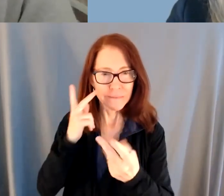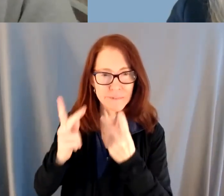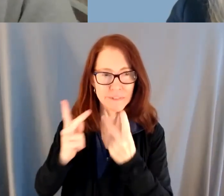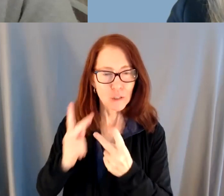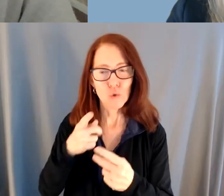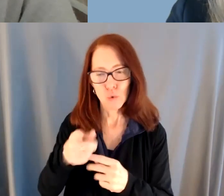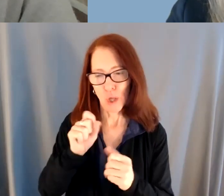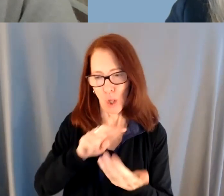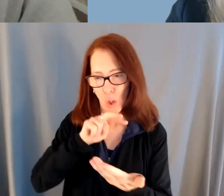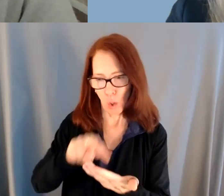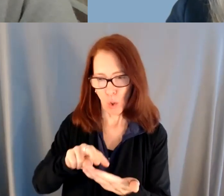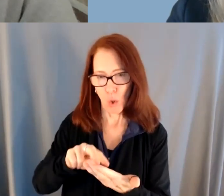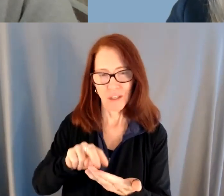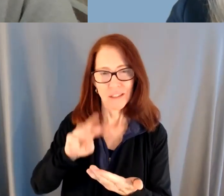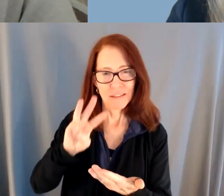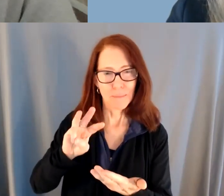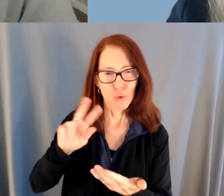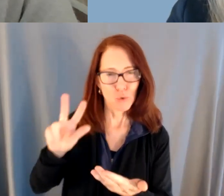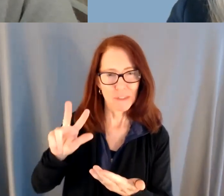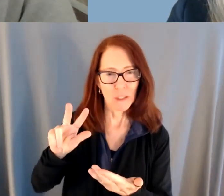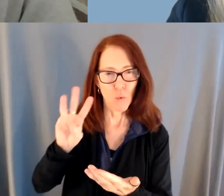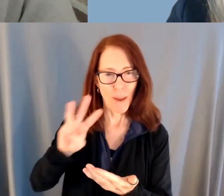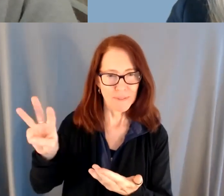website. So definitely check that out as well.